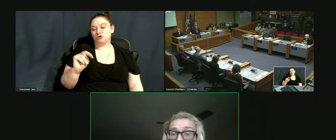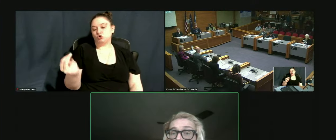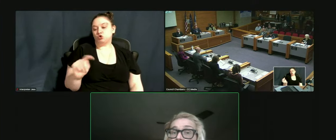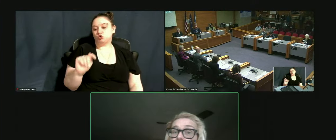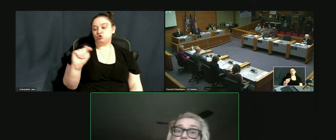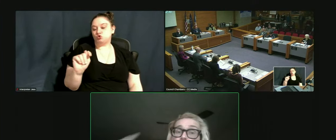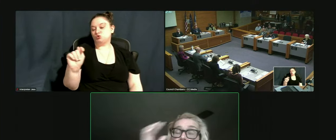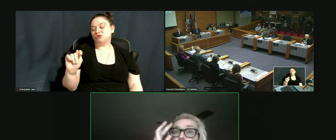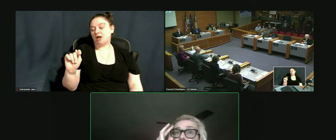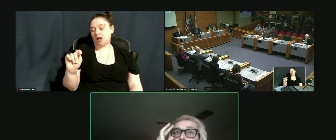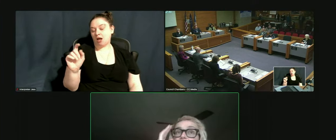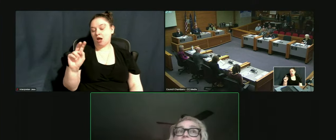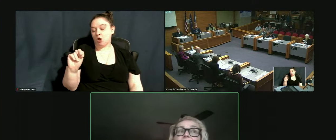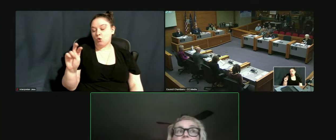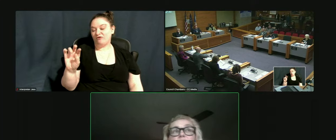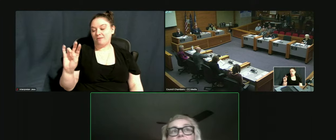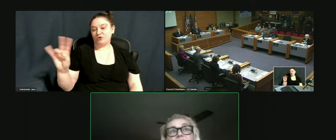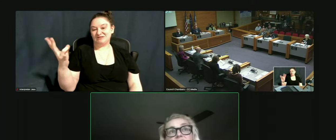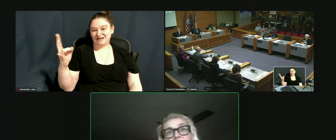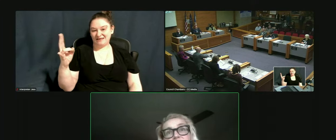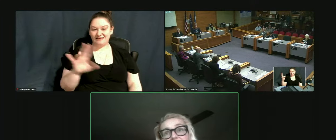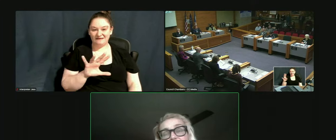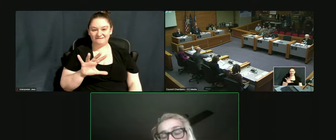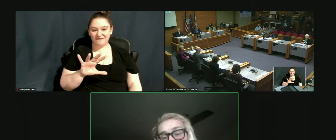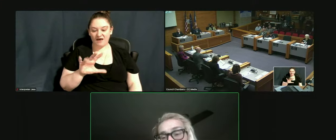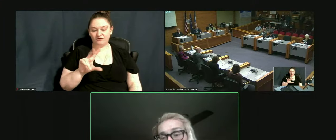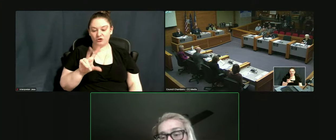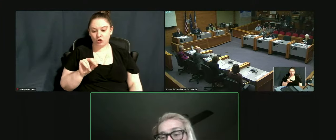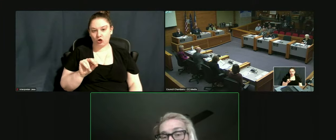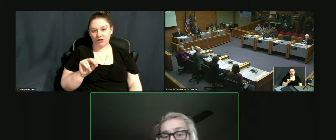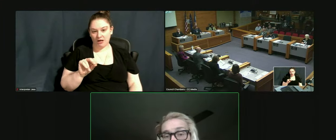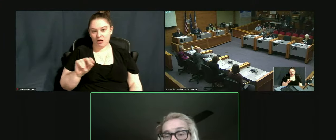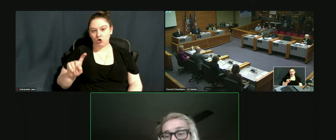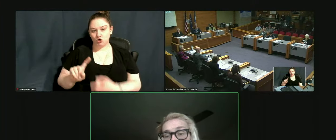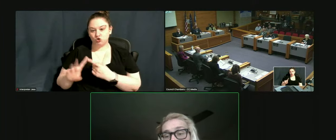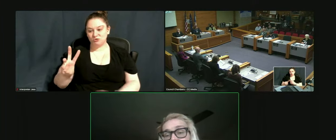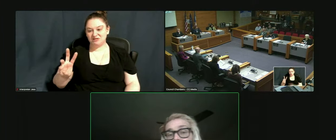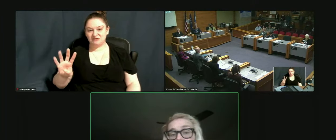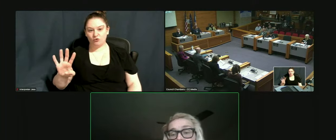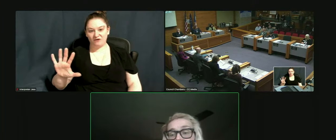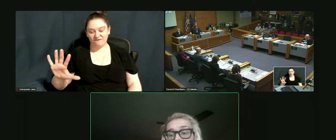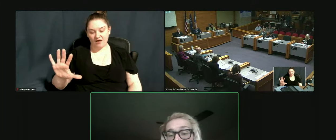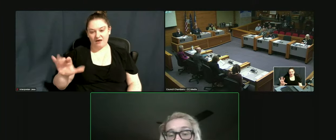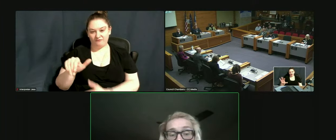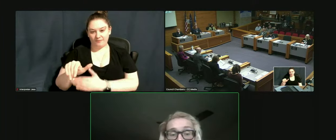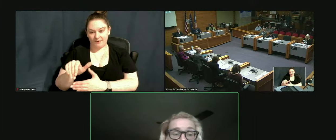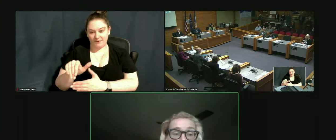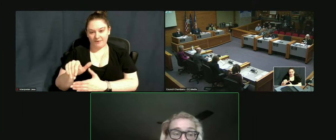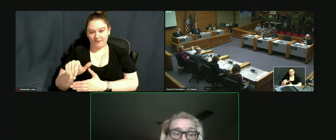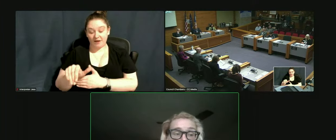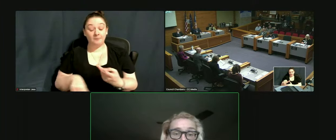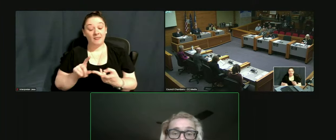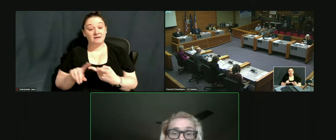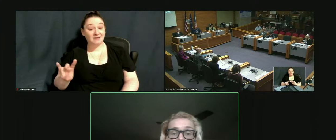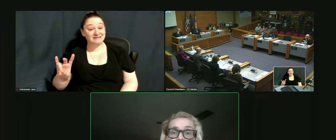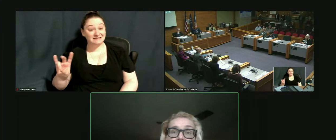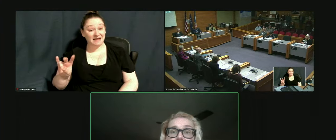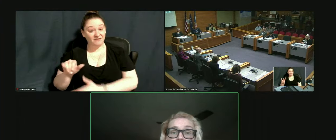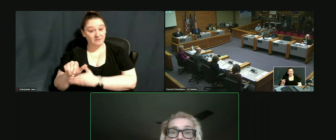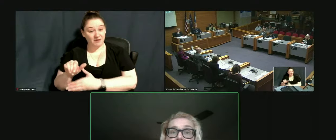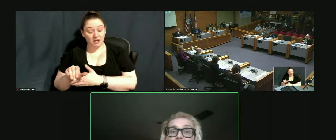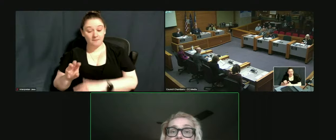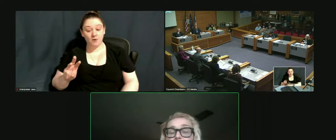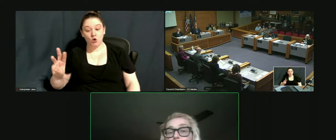p.m. We will be holding it from 5:30 to 6:45 p.m. At 7 p.m., the Westminster Church is